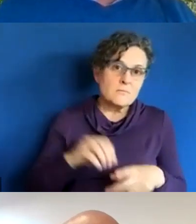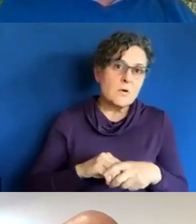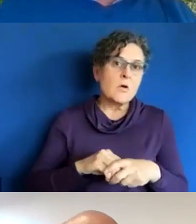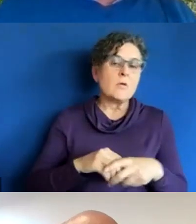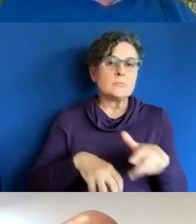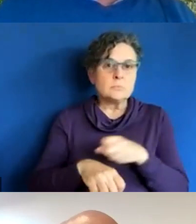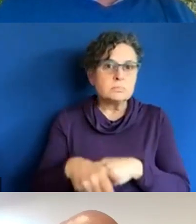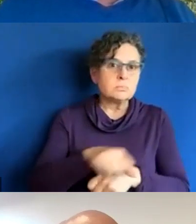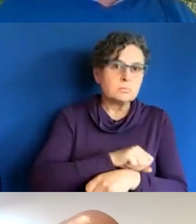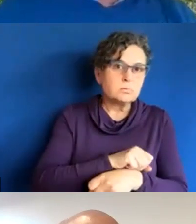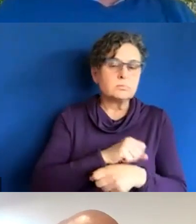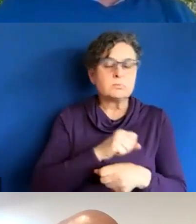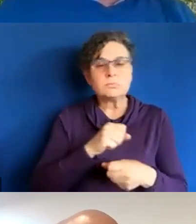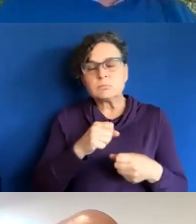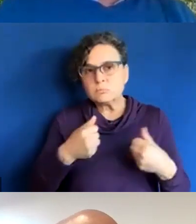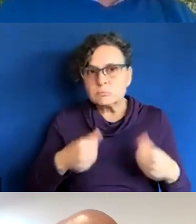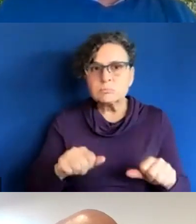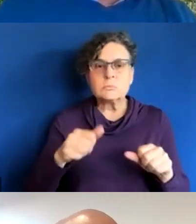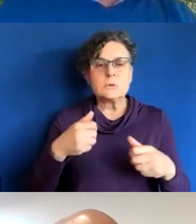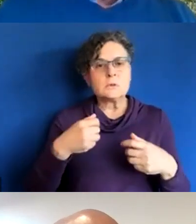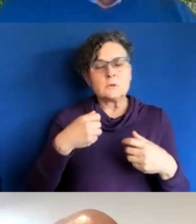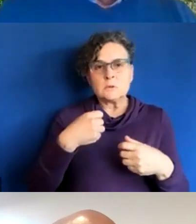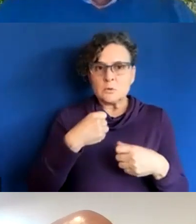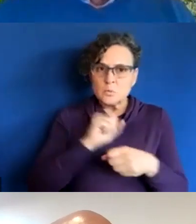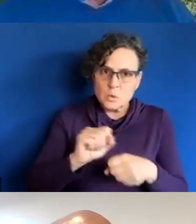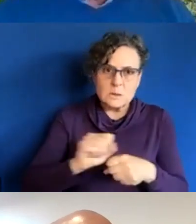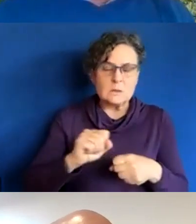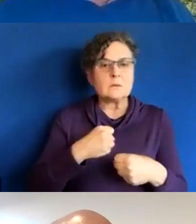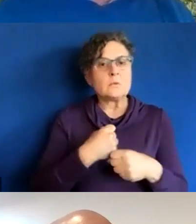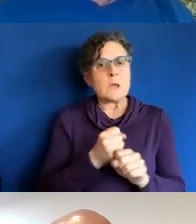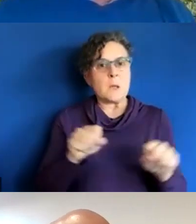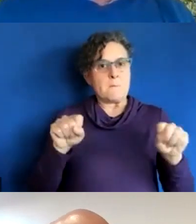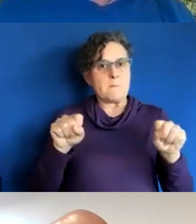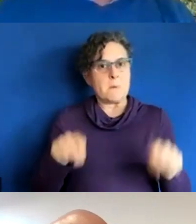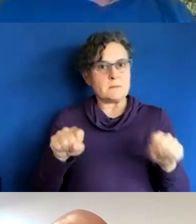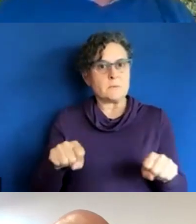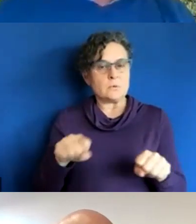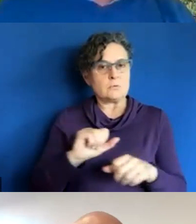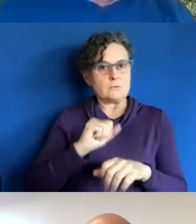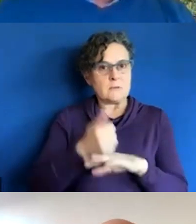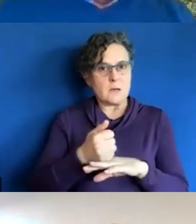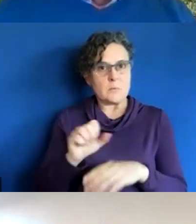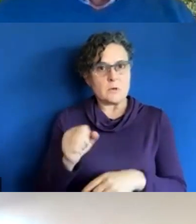possible. And I would like to thank the Board of Supervisors for helping with this issue.